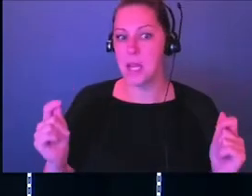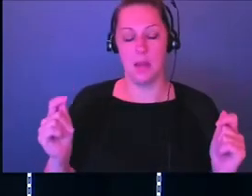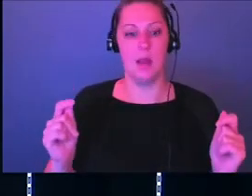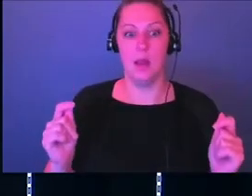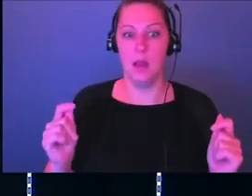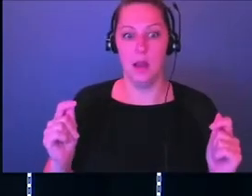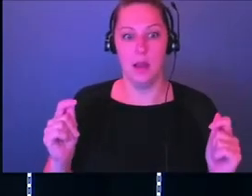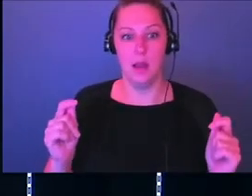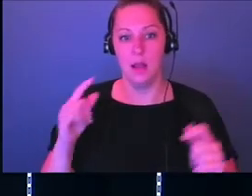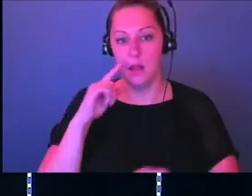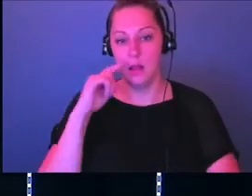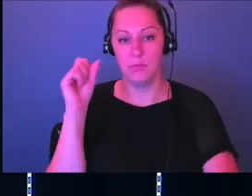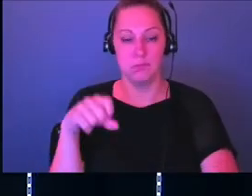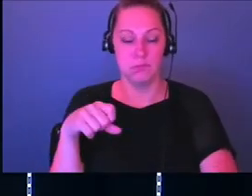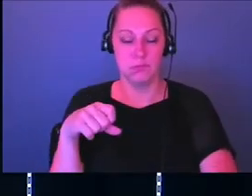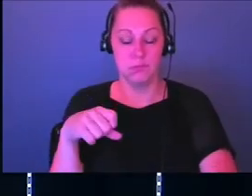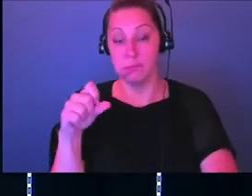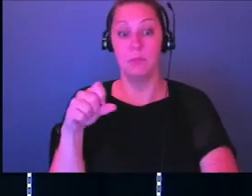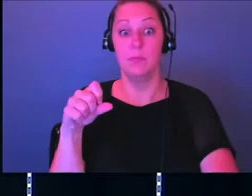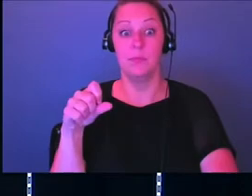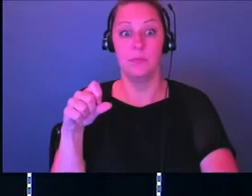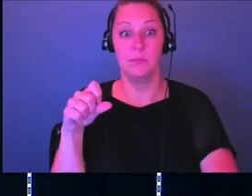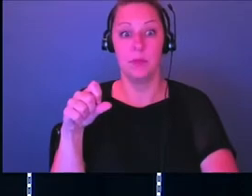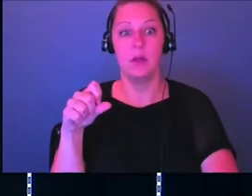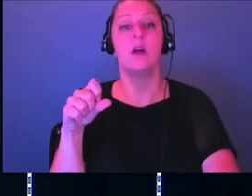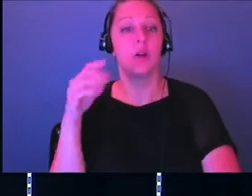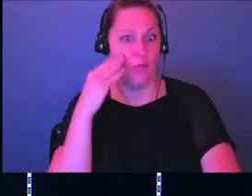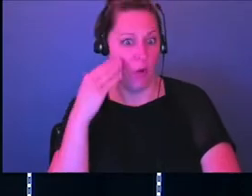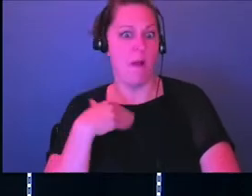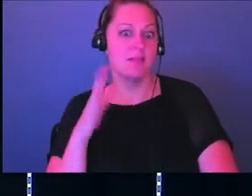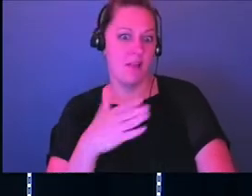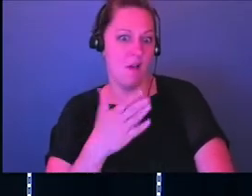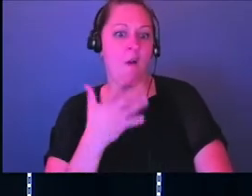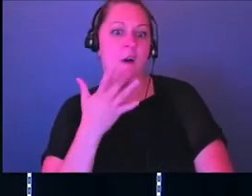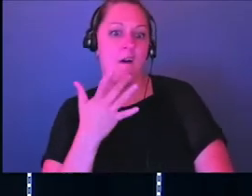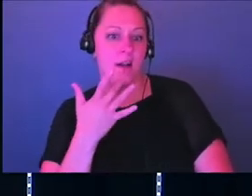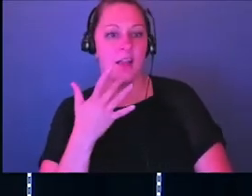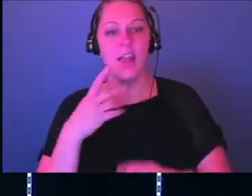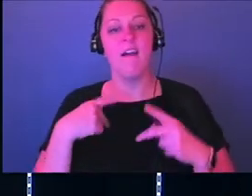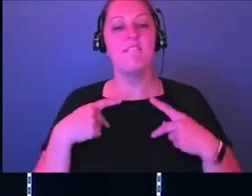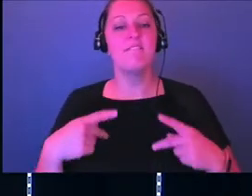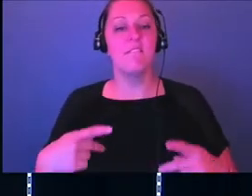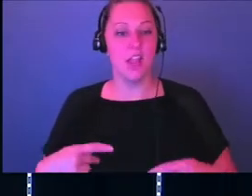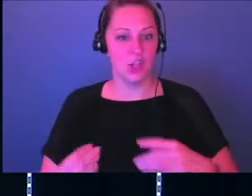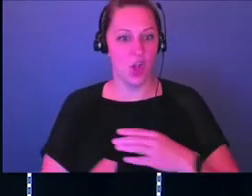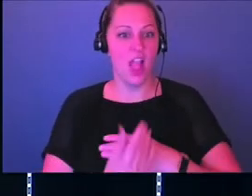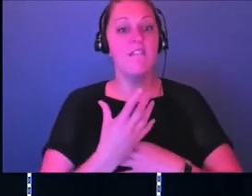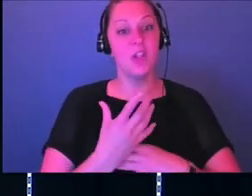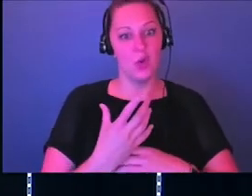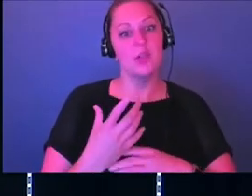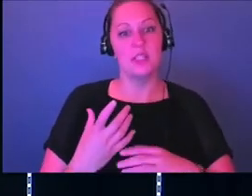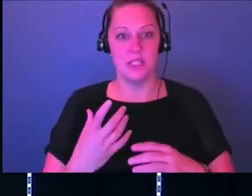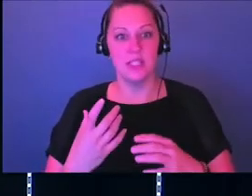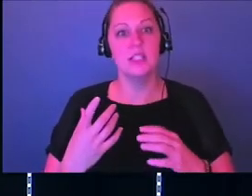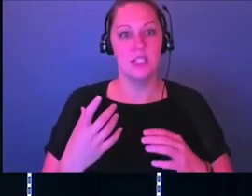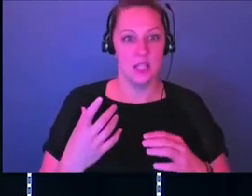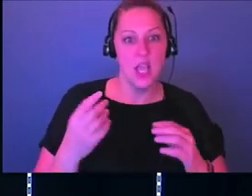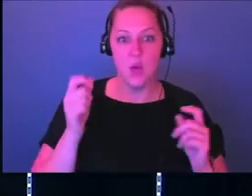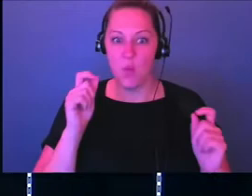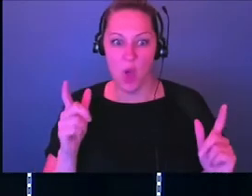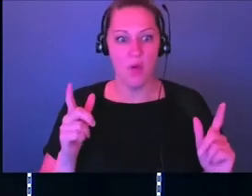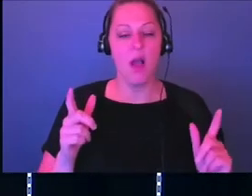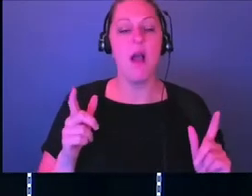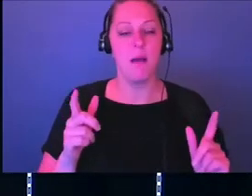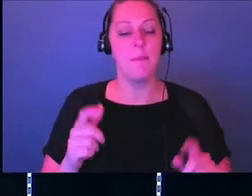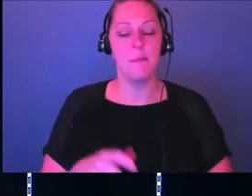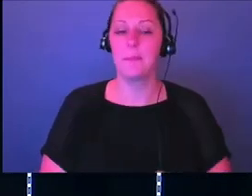song. It's just knocked out, woke up out of his sleep. Like, oh, this is my song. It's a physical influence. You know, he just couldn't help but move. He's like, I'm up. Let's do it. Let's do it. You know, he